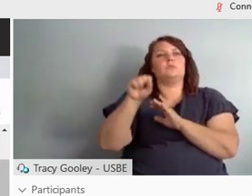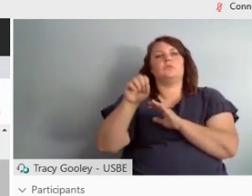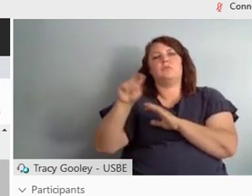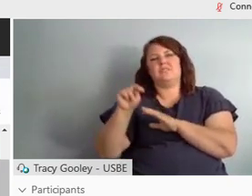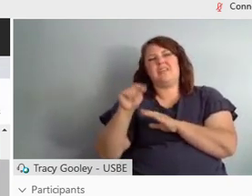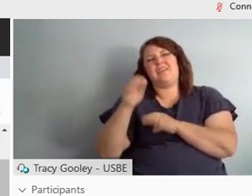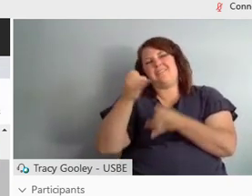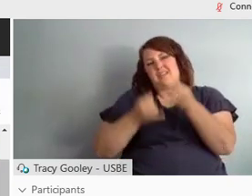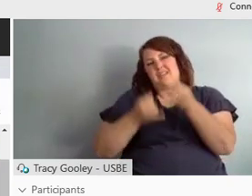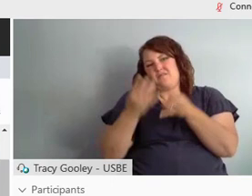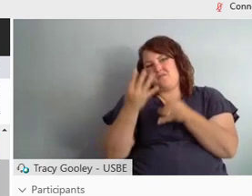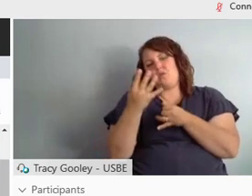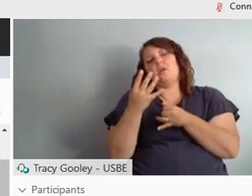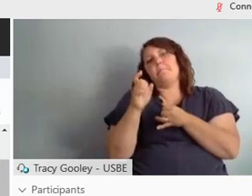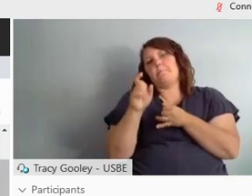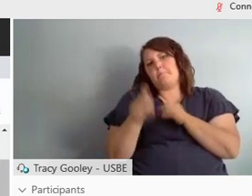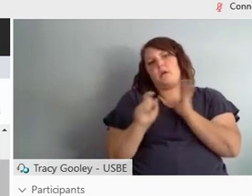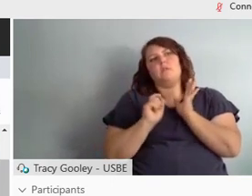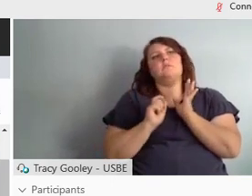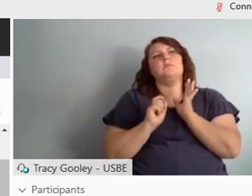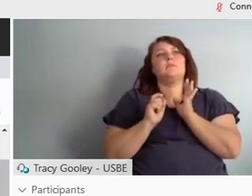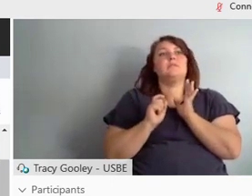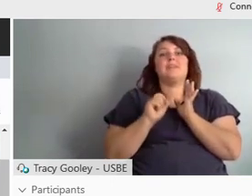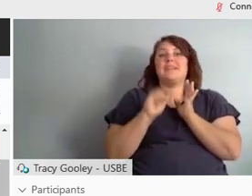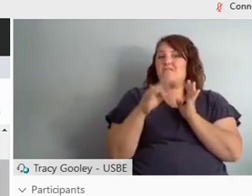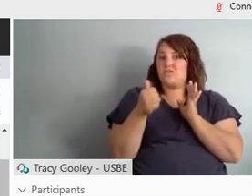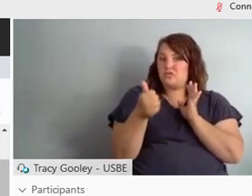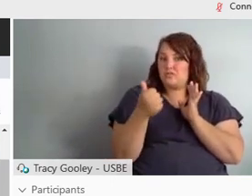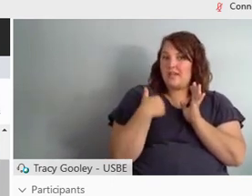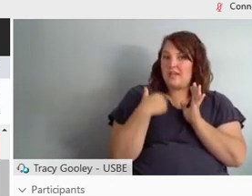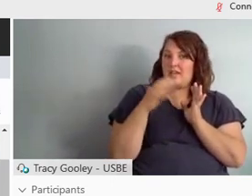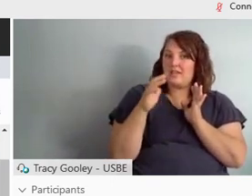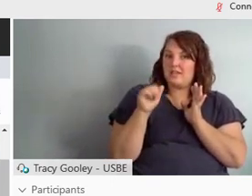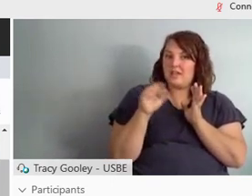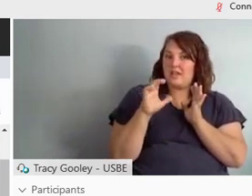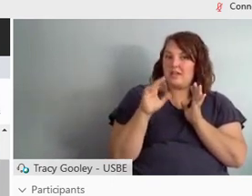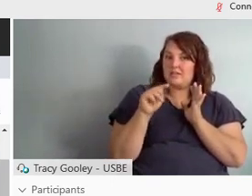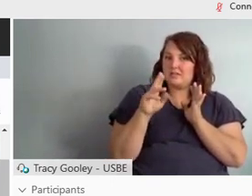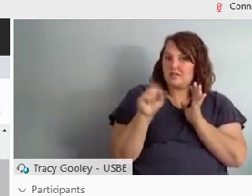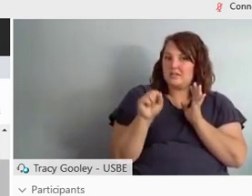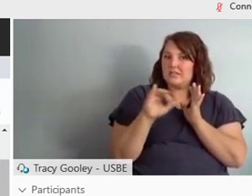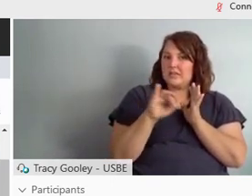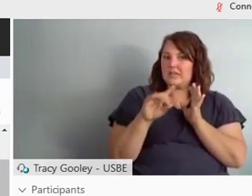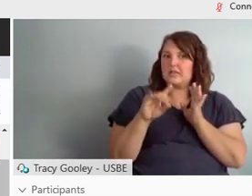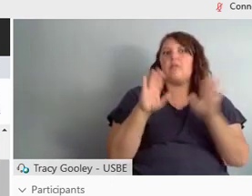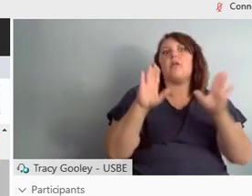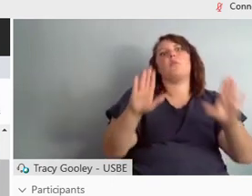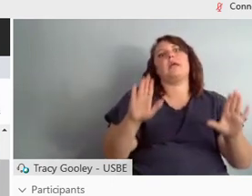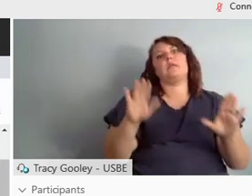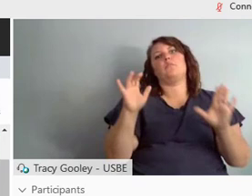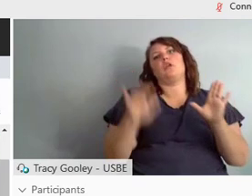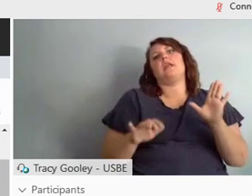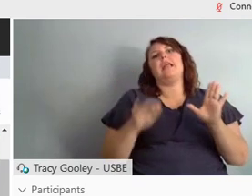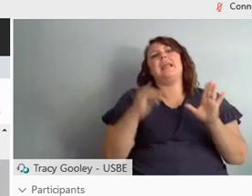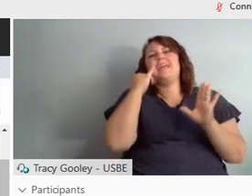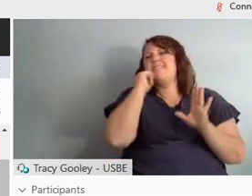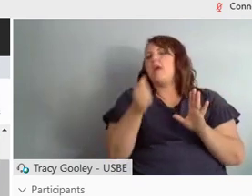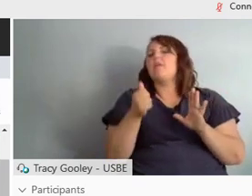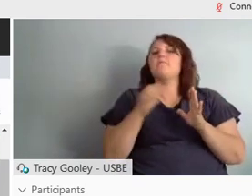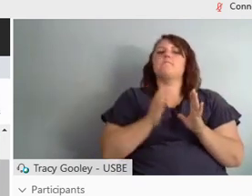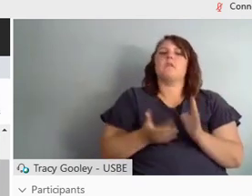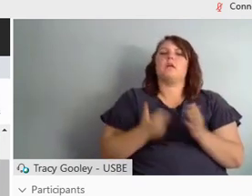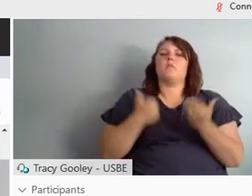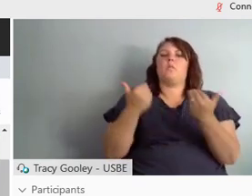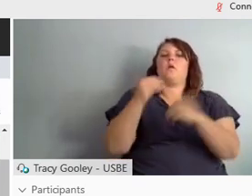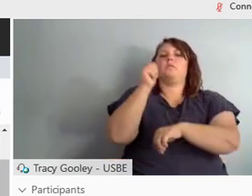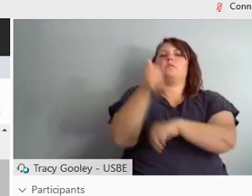So you have to put the last 4 digits of that. If you have a Cactus ID, great, put it in. If you don't, that's fine. You can still